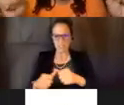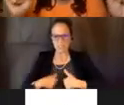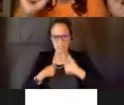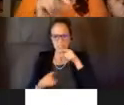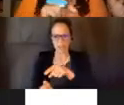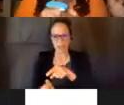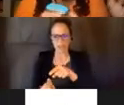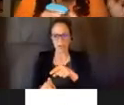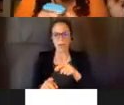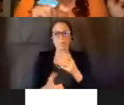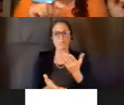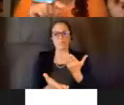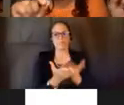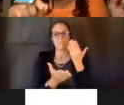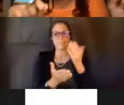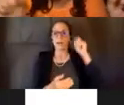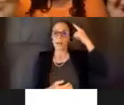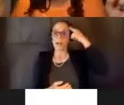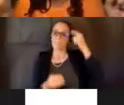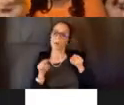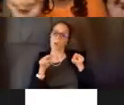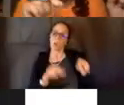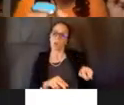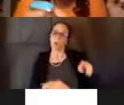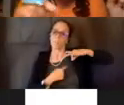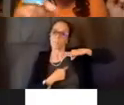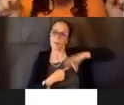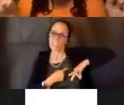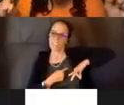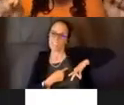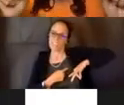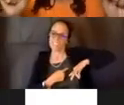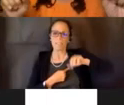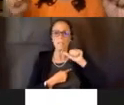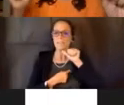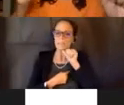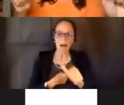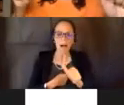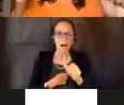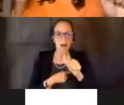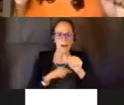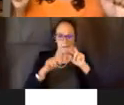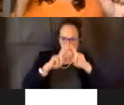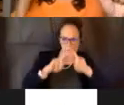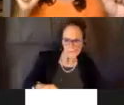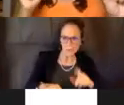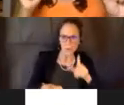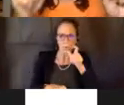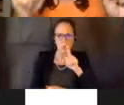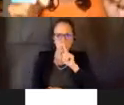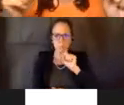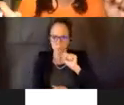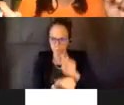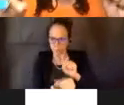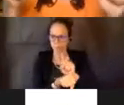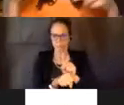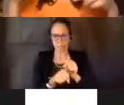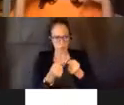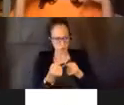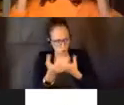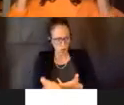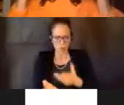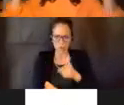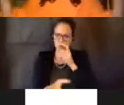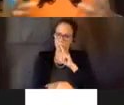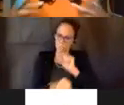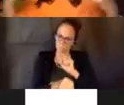privilege operates. I always say privilege has the privilege of not seeing itself, not necessarily making them bad, but man, when you can live in a world where you